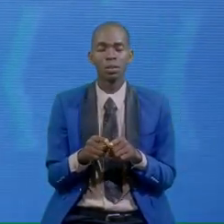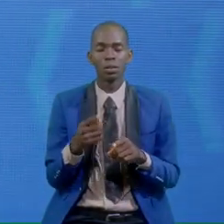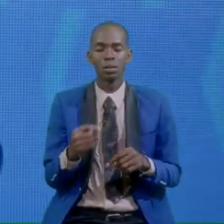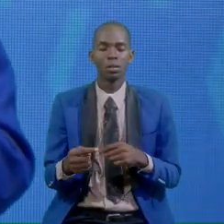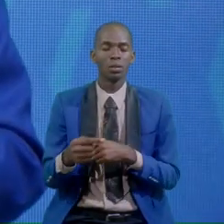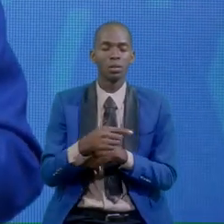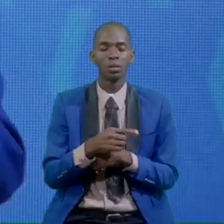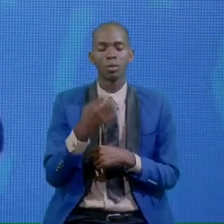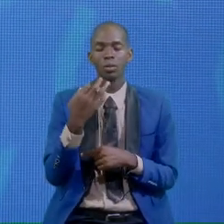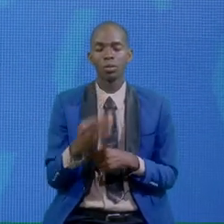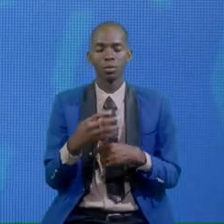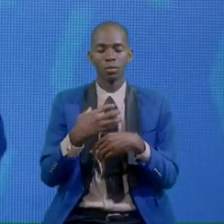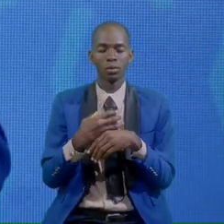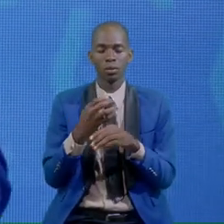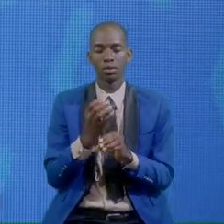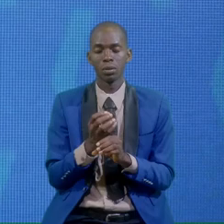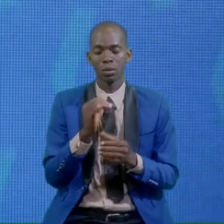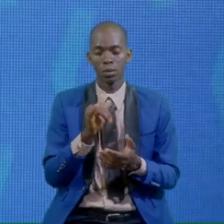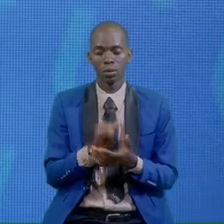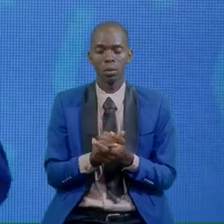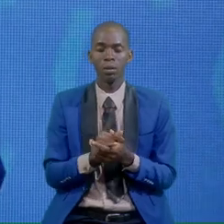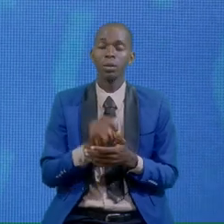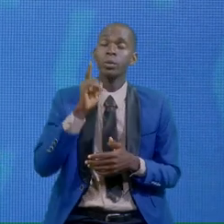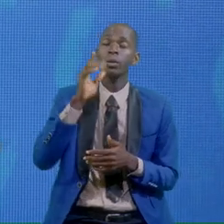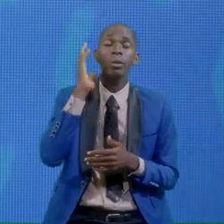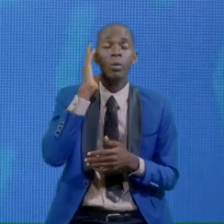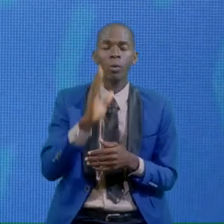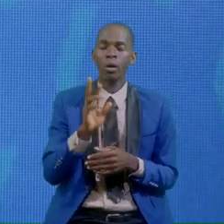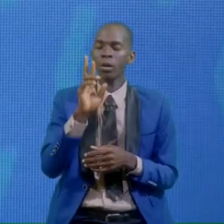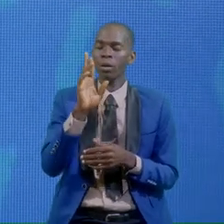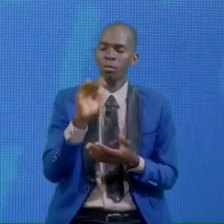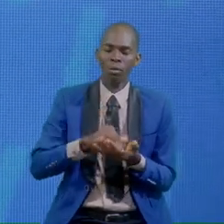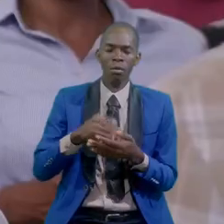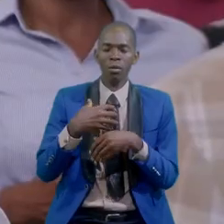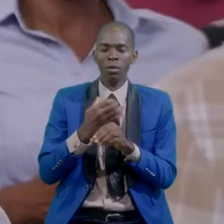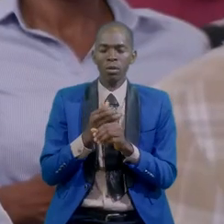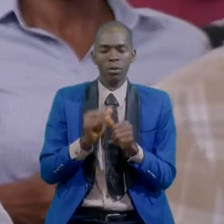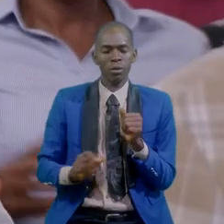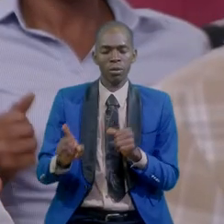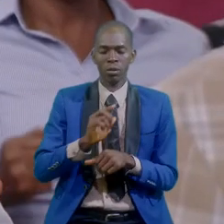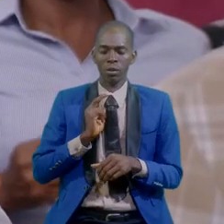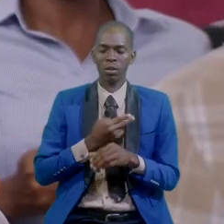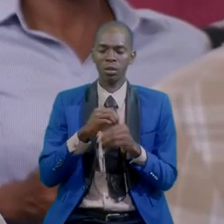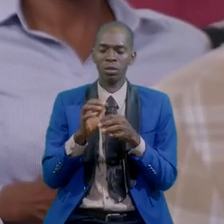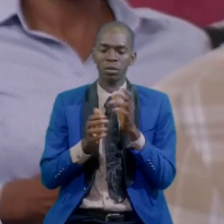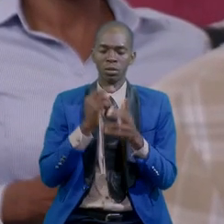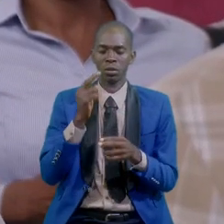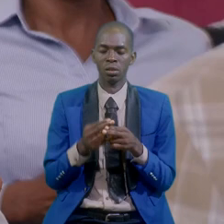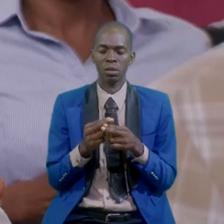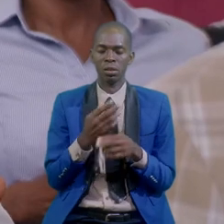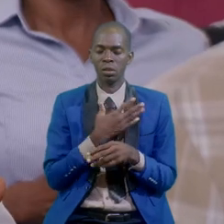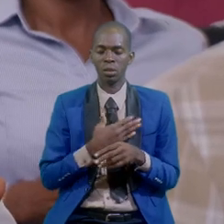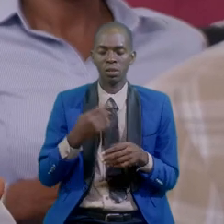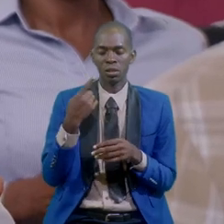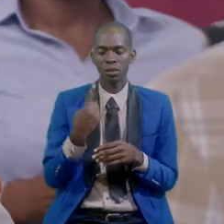creation, that you will recreate every one of us in Jesus' name. And the